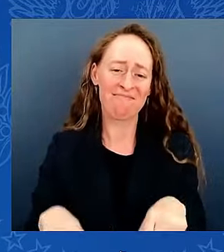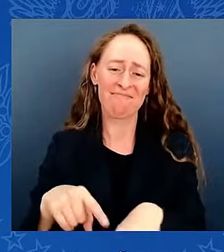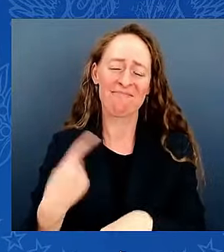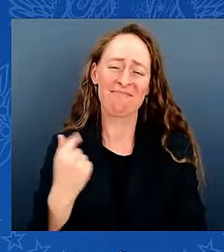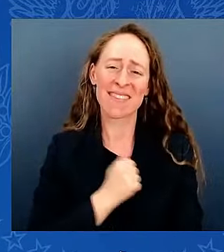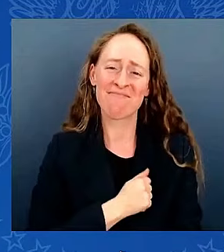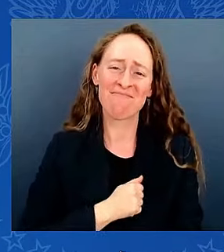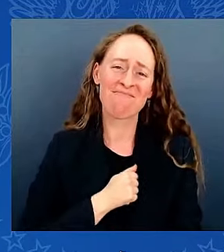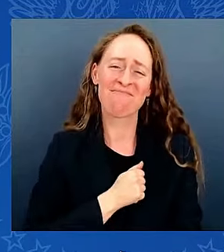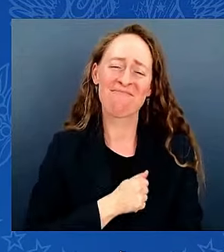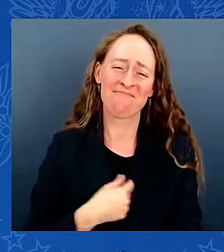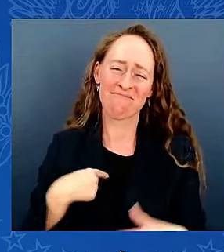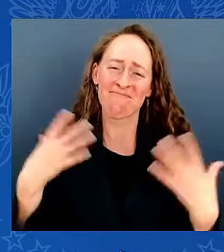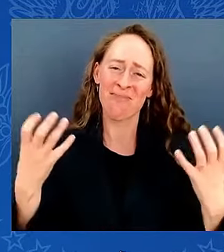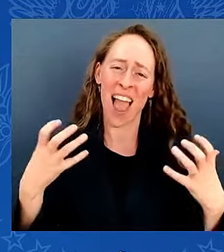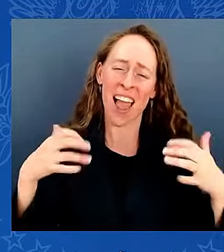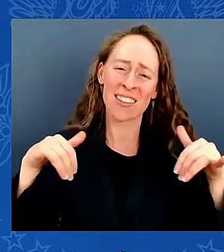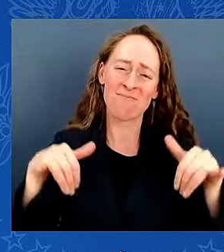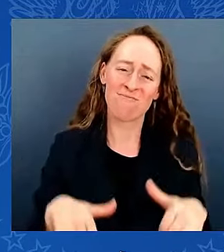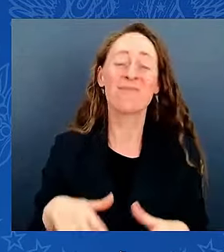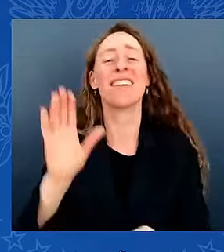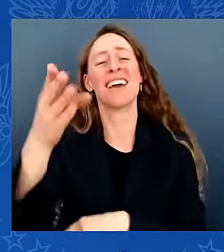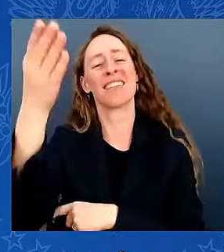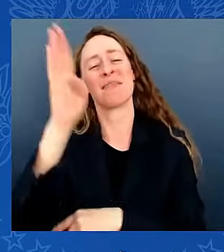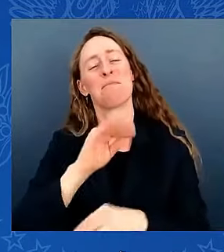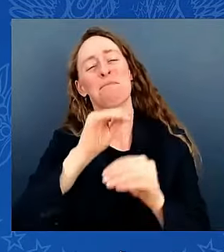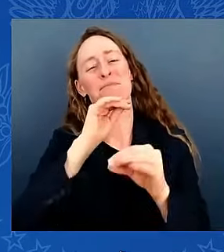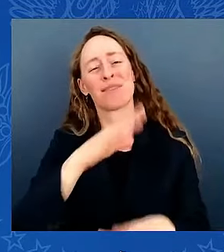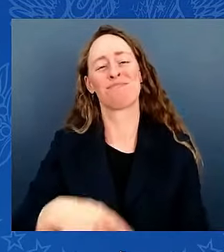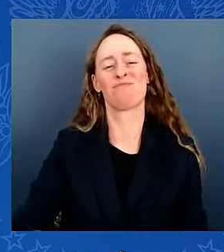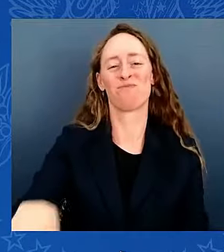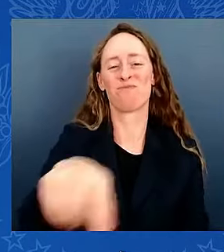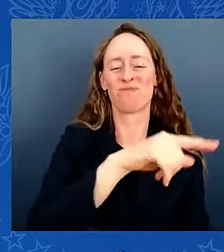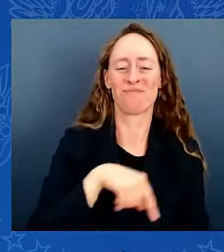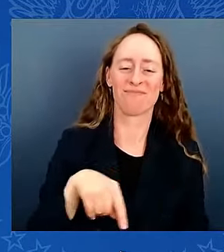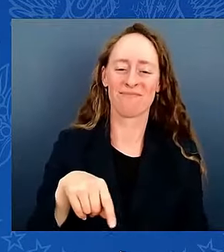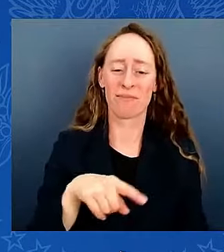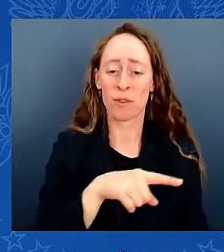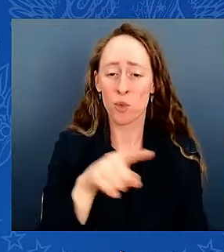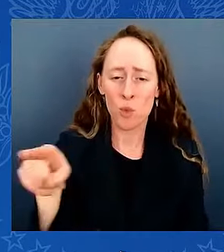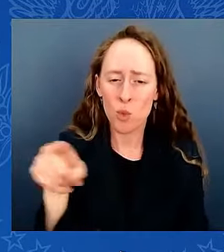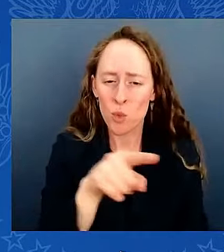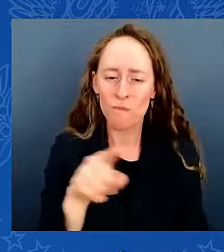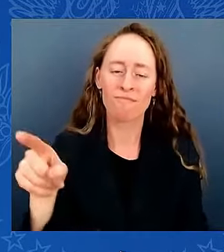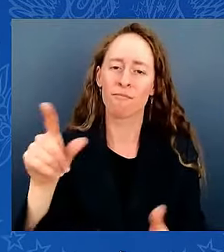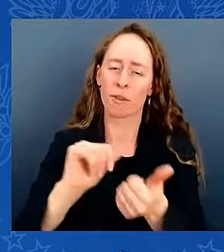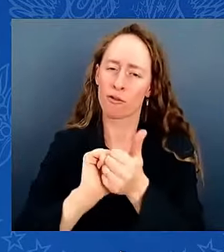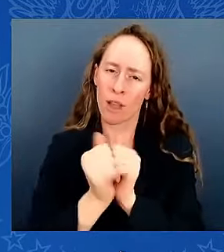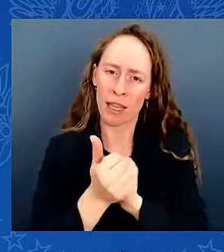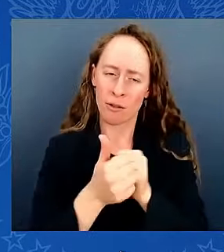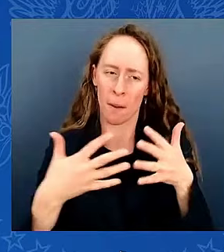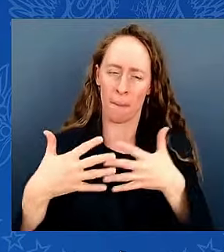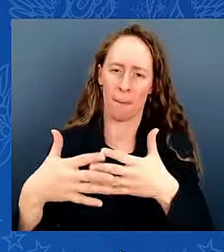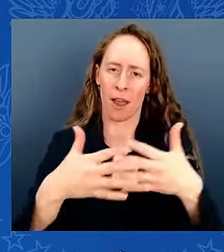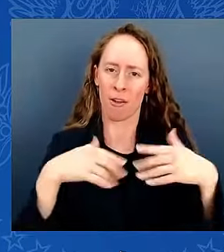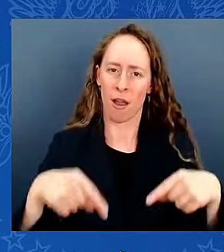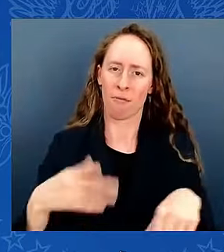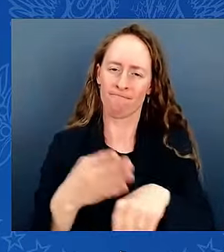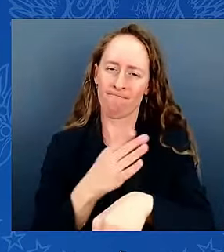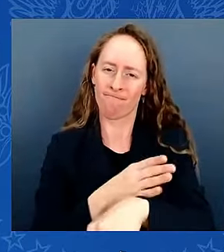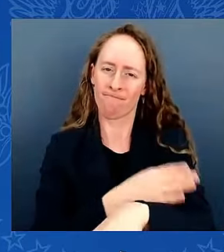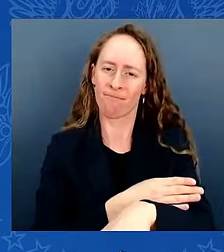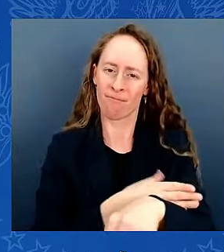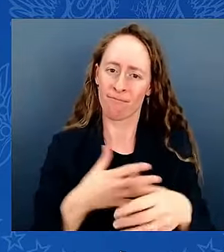God bless you all. We're changing America for all Americans, not just Black Americans, for